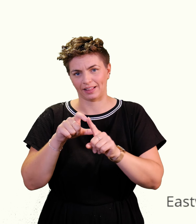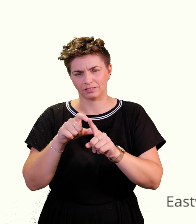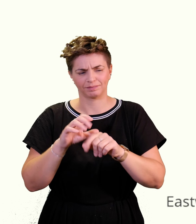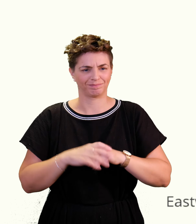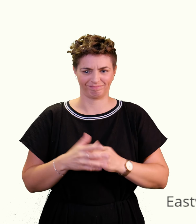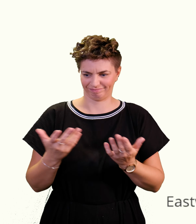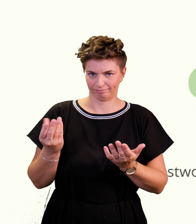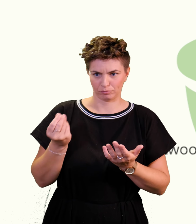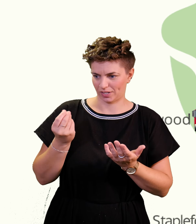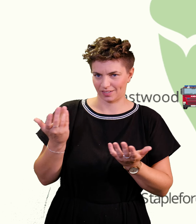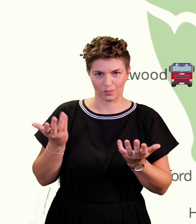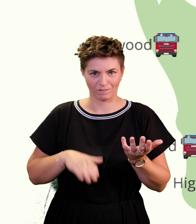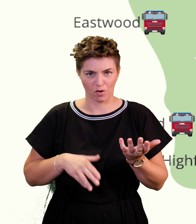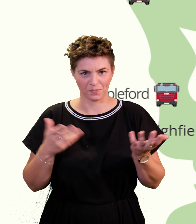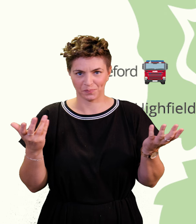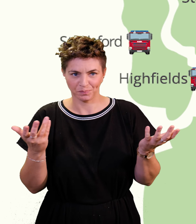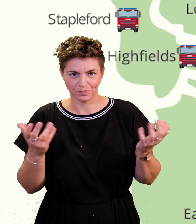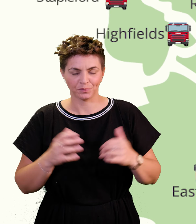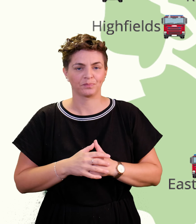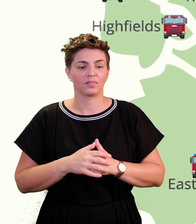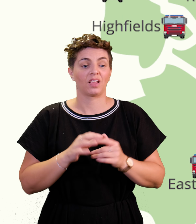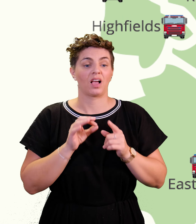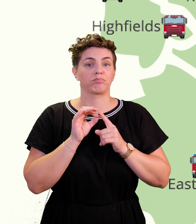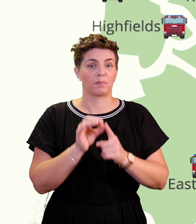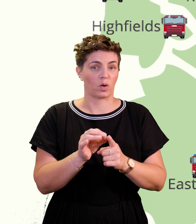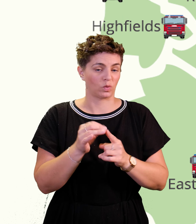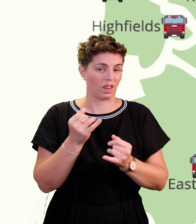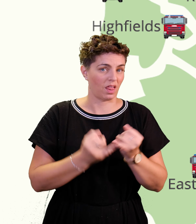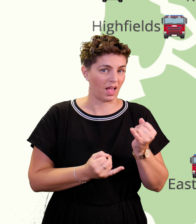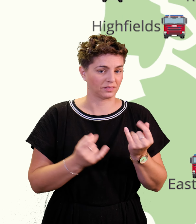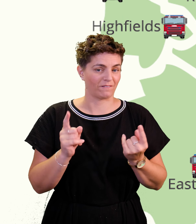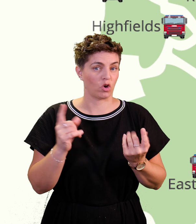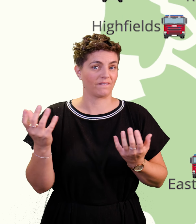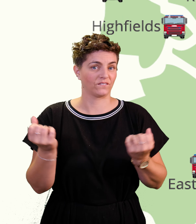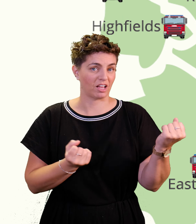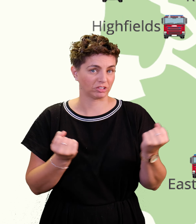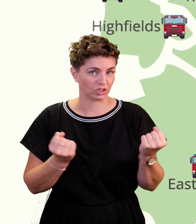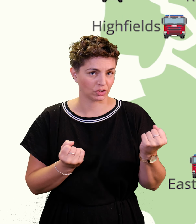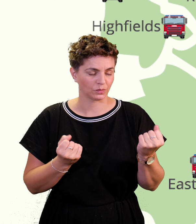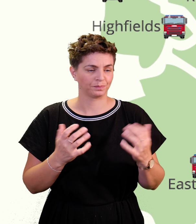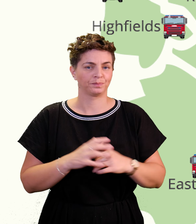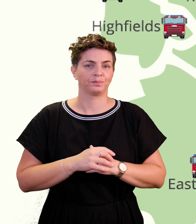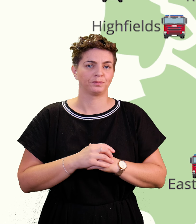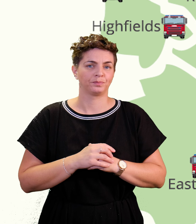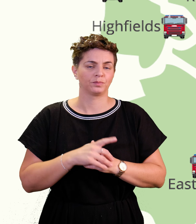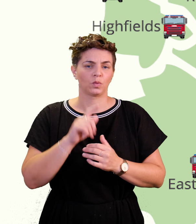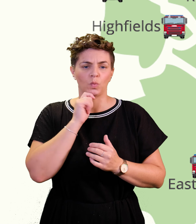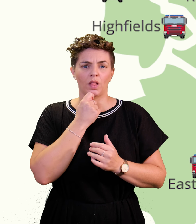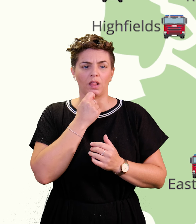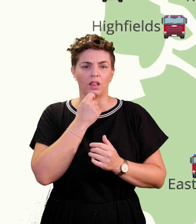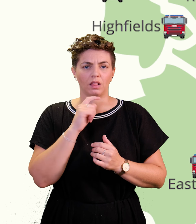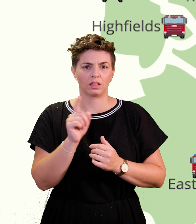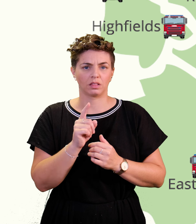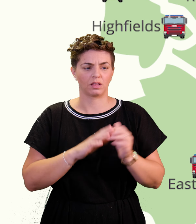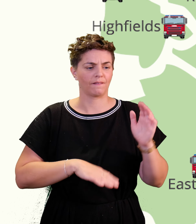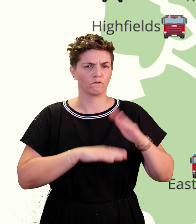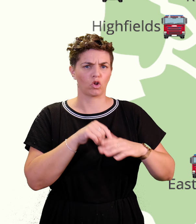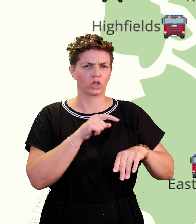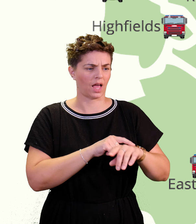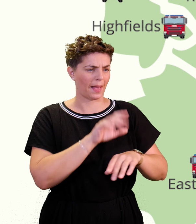do we pay for this? The final proposal in terms of fire engines then, is we are seeking to remove the whole time